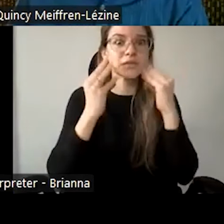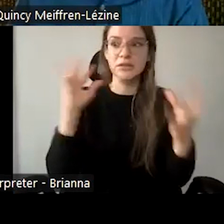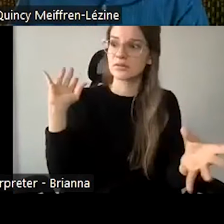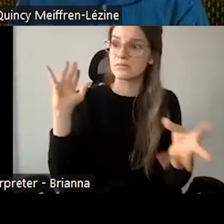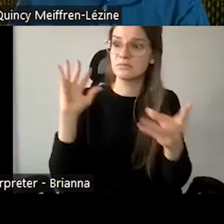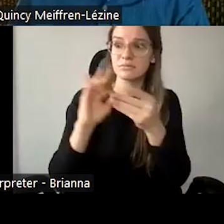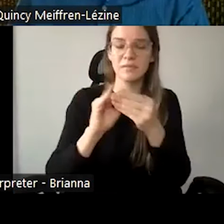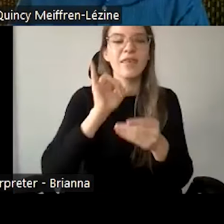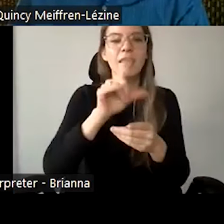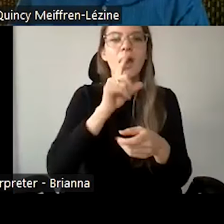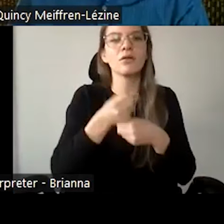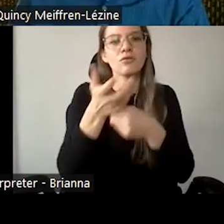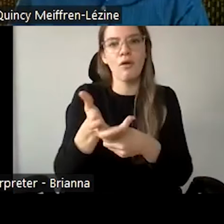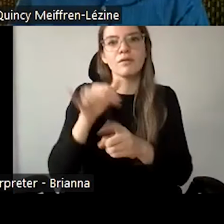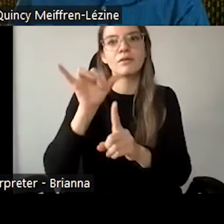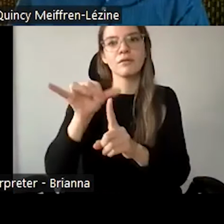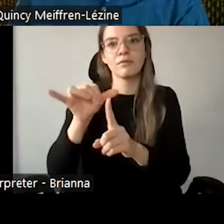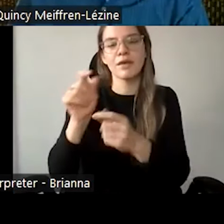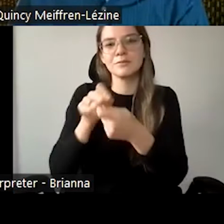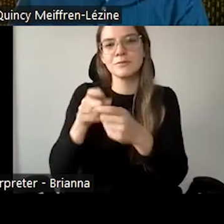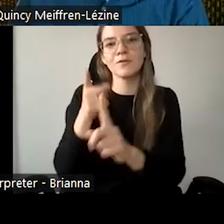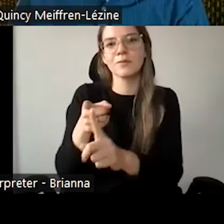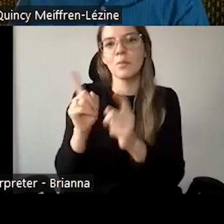have contributed to that risk.